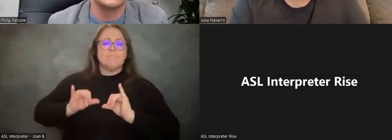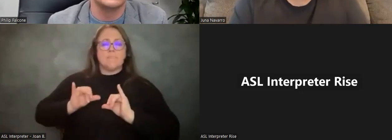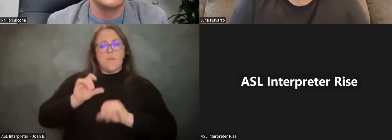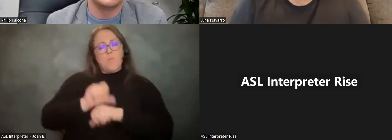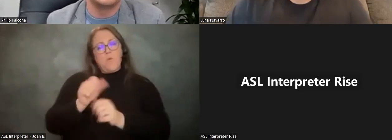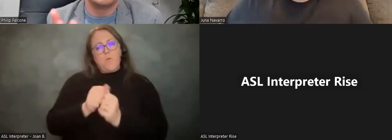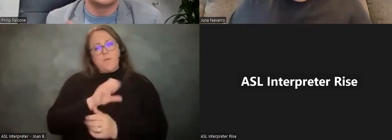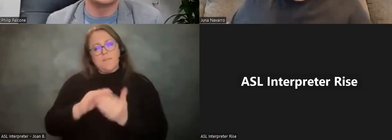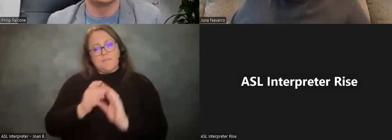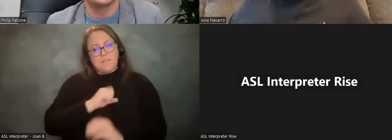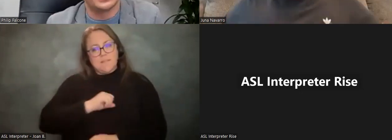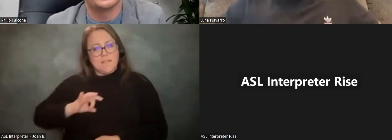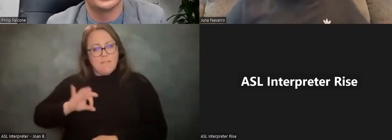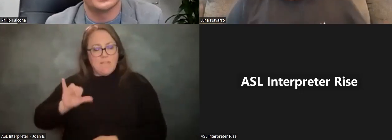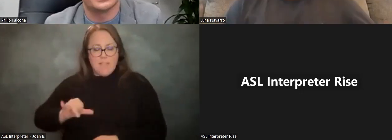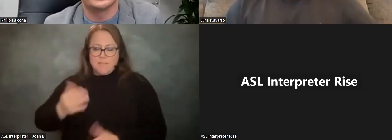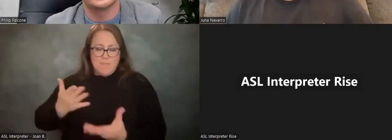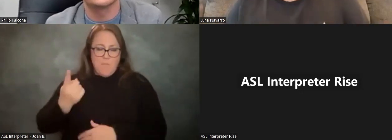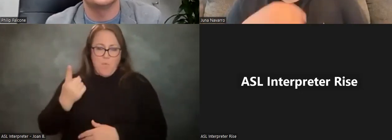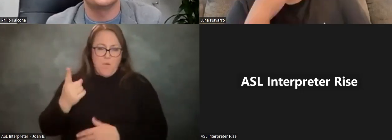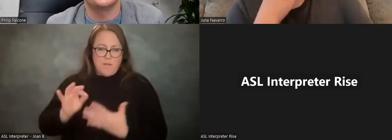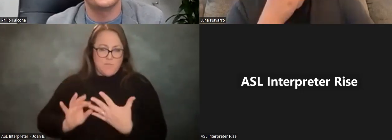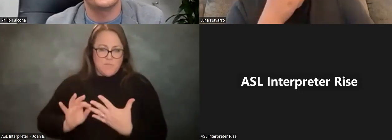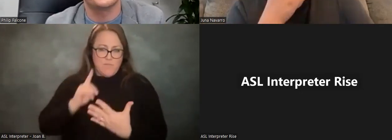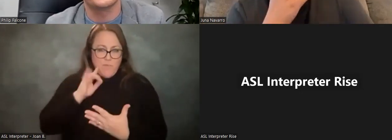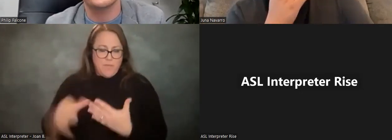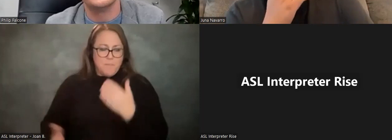would probably be the only option in that case.